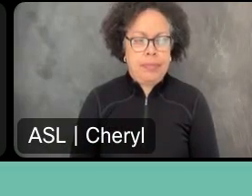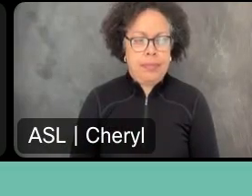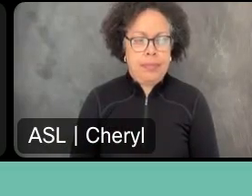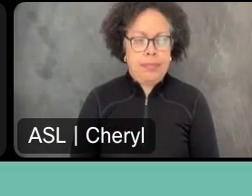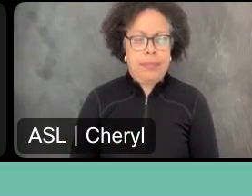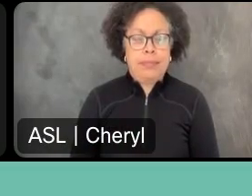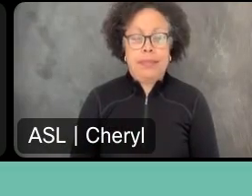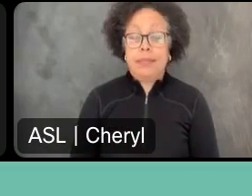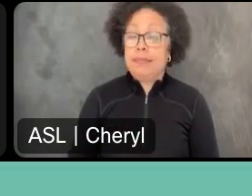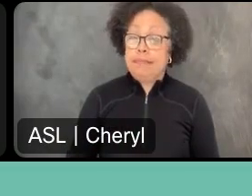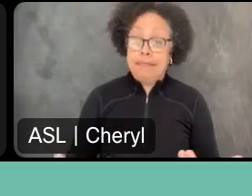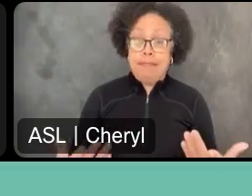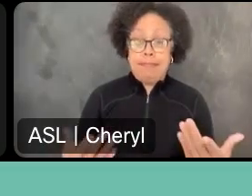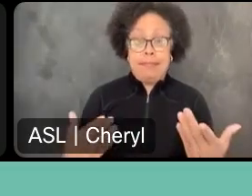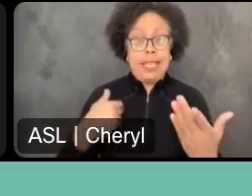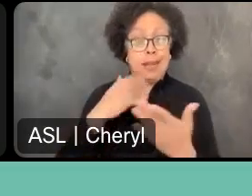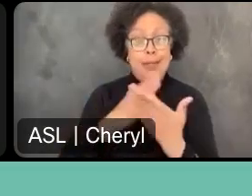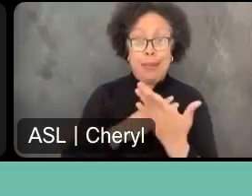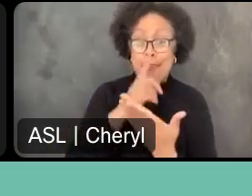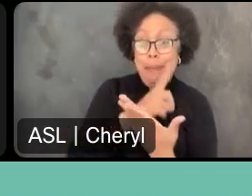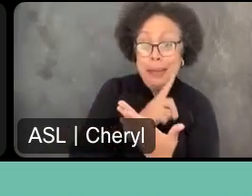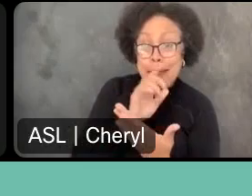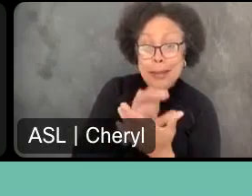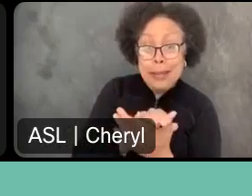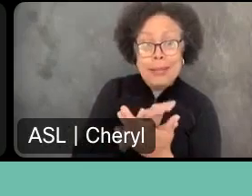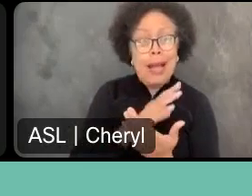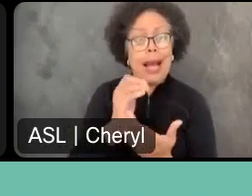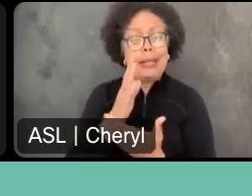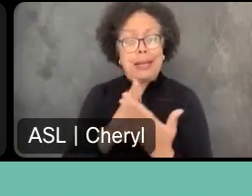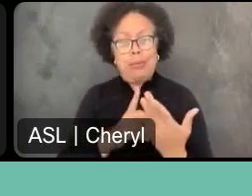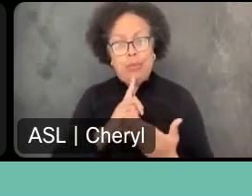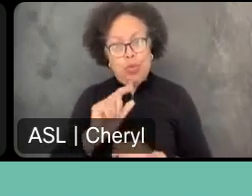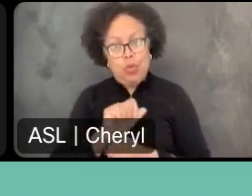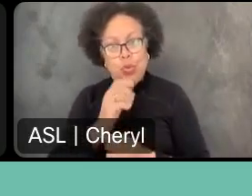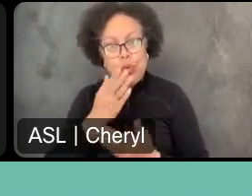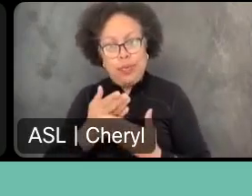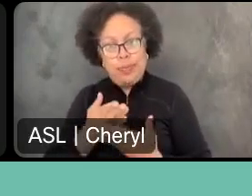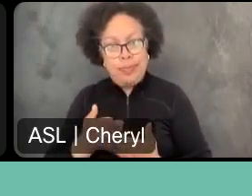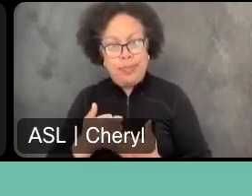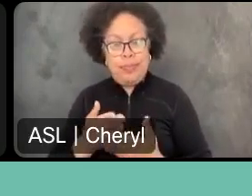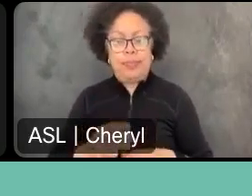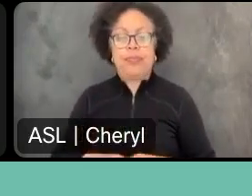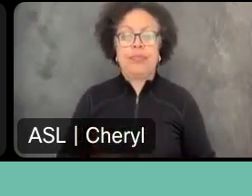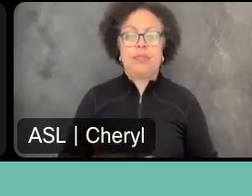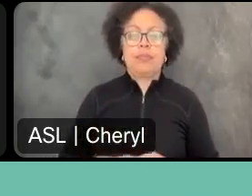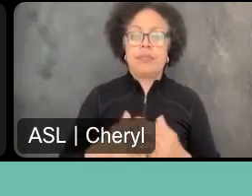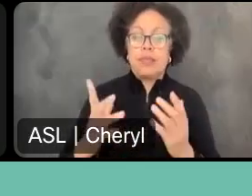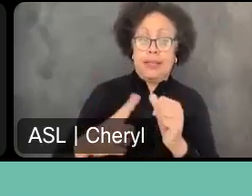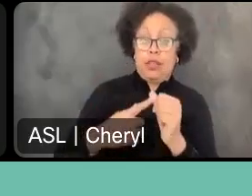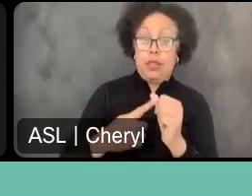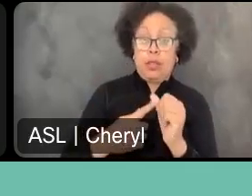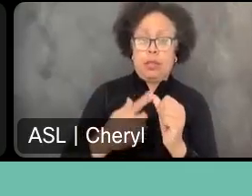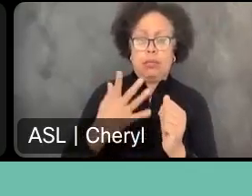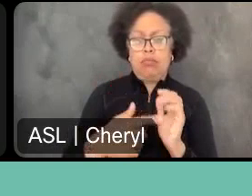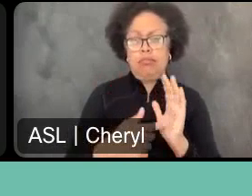On this slide, we have some myths and facts about alternative perceptions. For the first one, I already introduced this